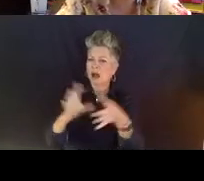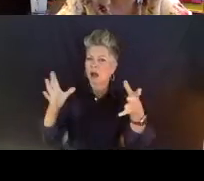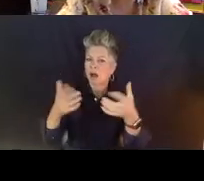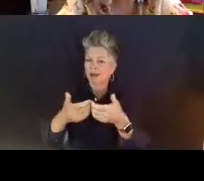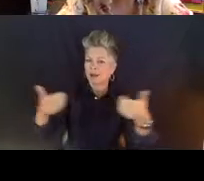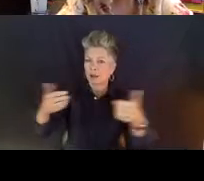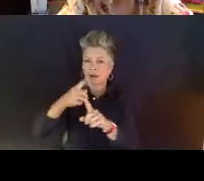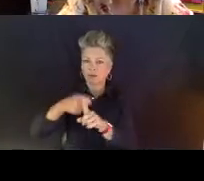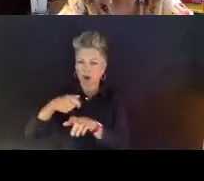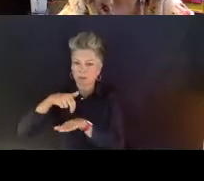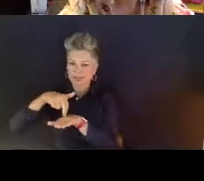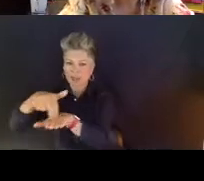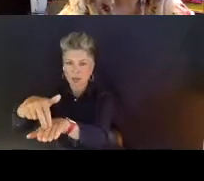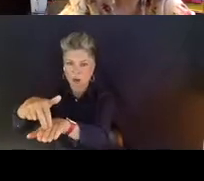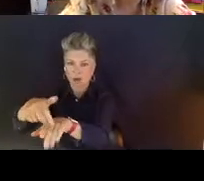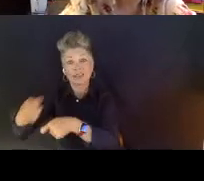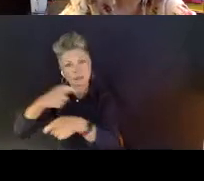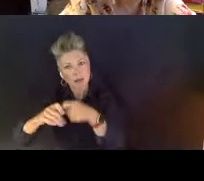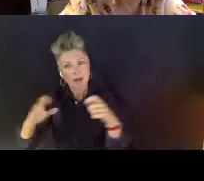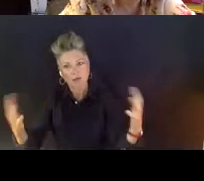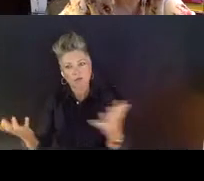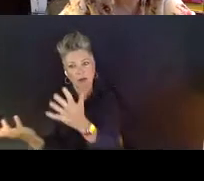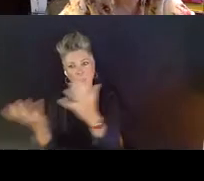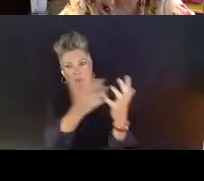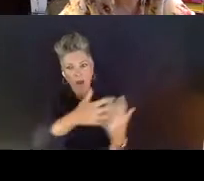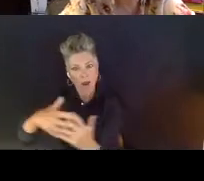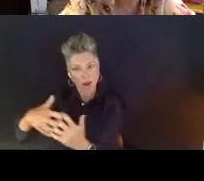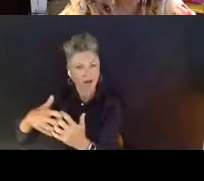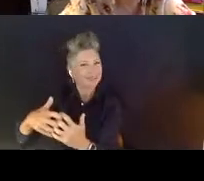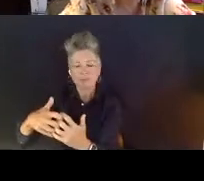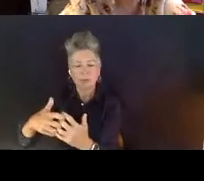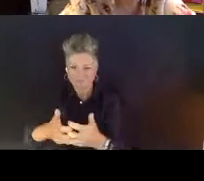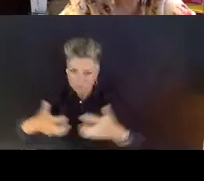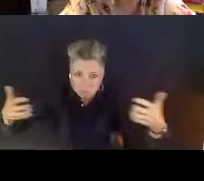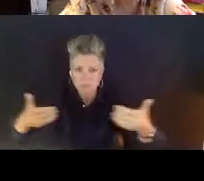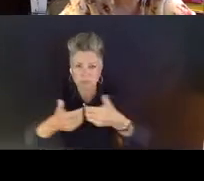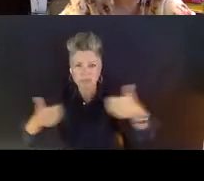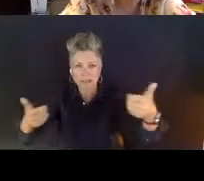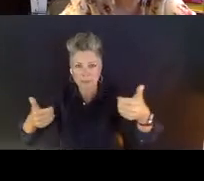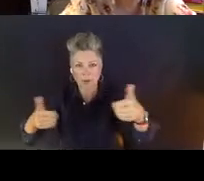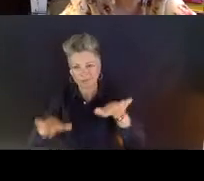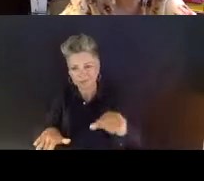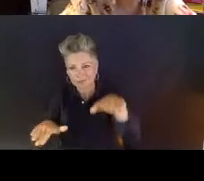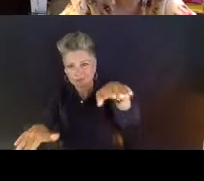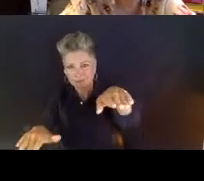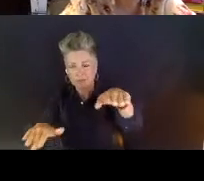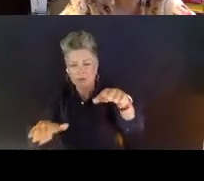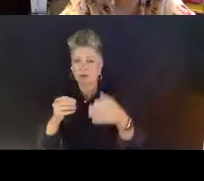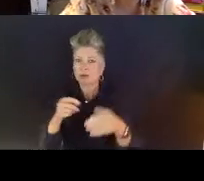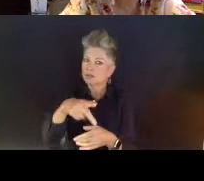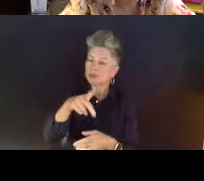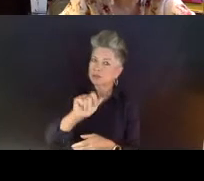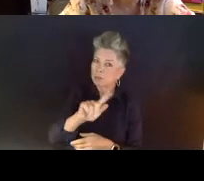sidewalk. In downtown commercial areas, cities let developers of private plazas and open